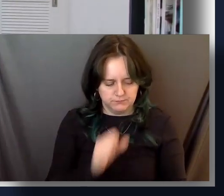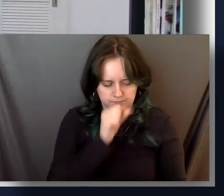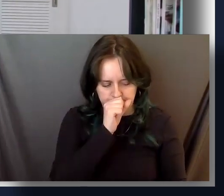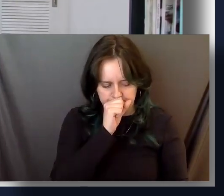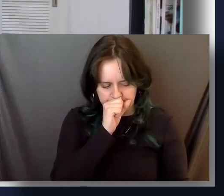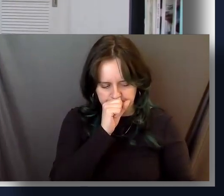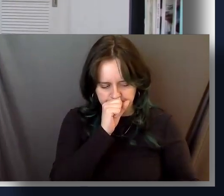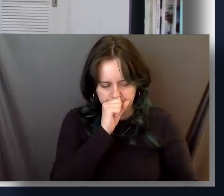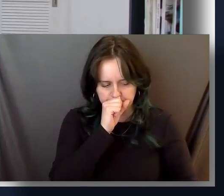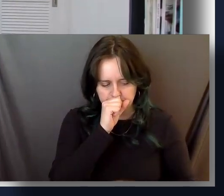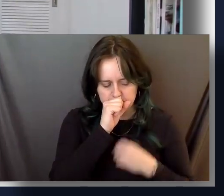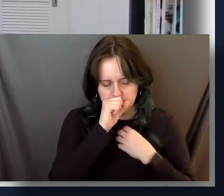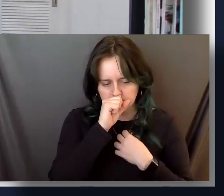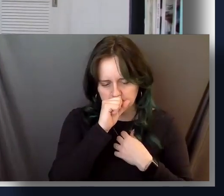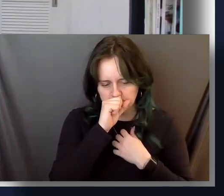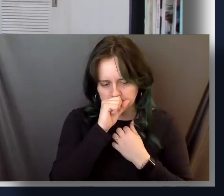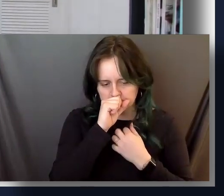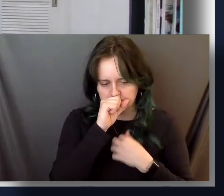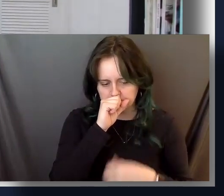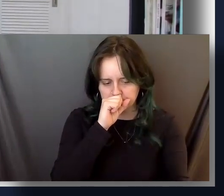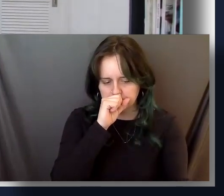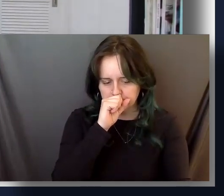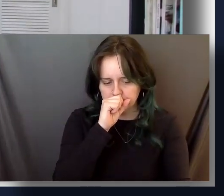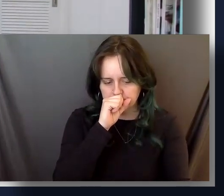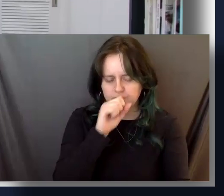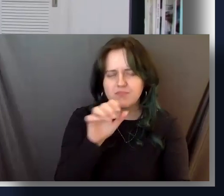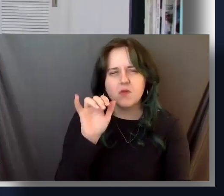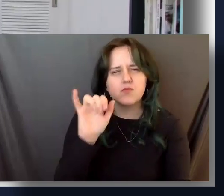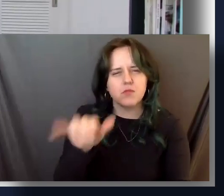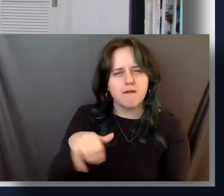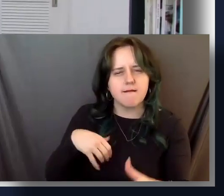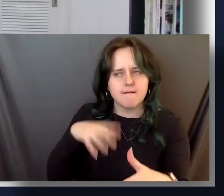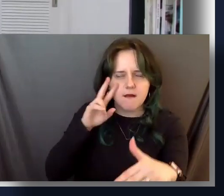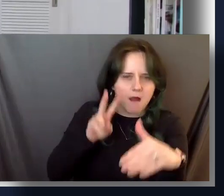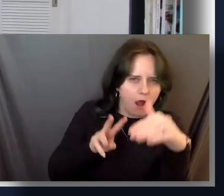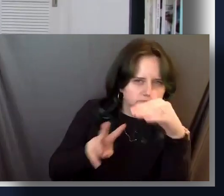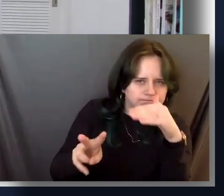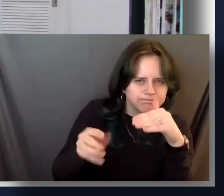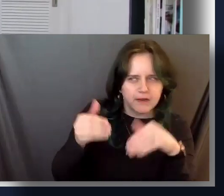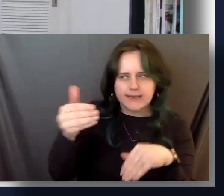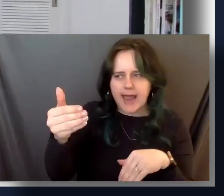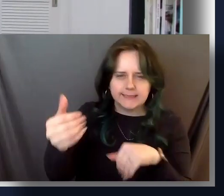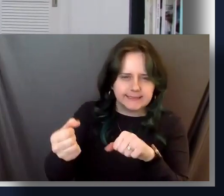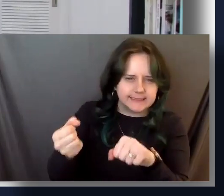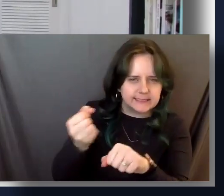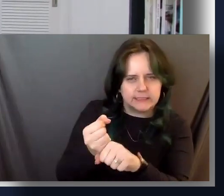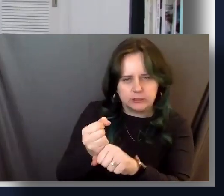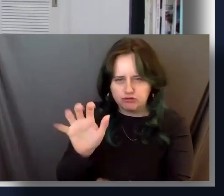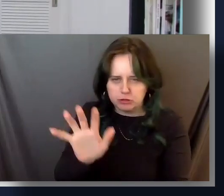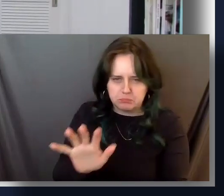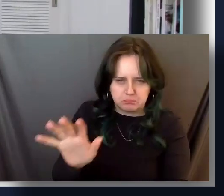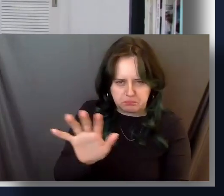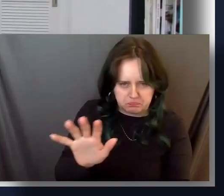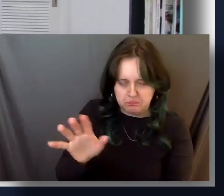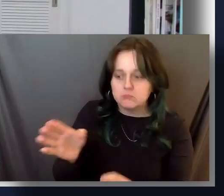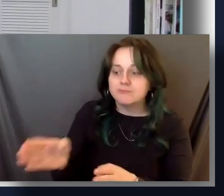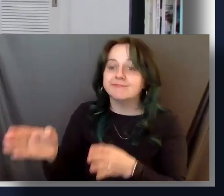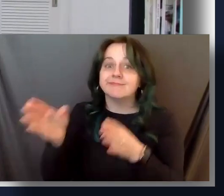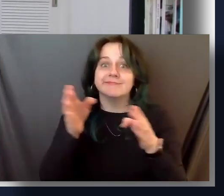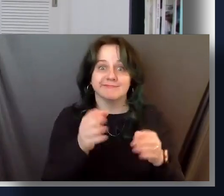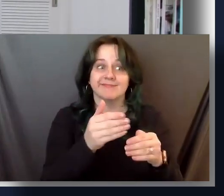that's what I see coming up in the next year. Let me talk about the next 20